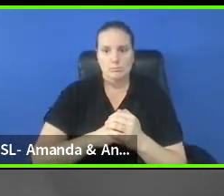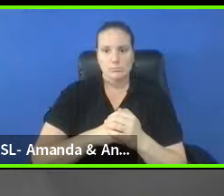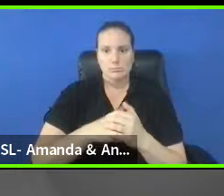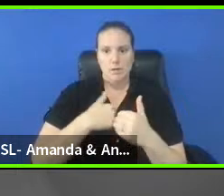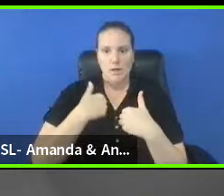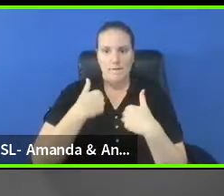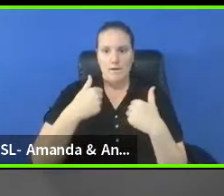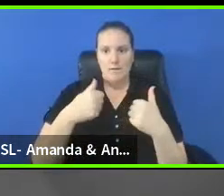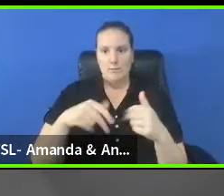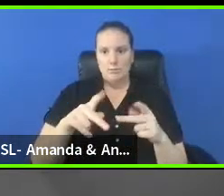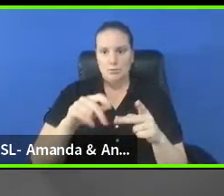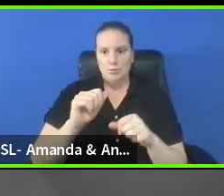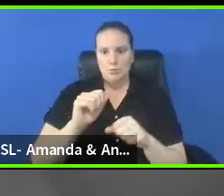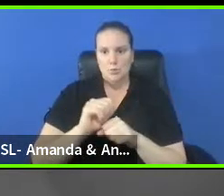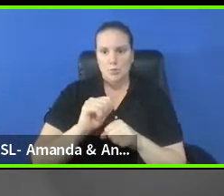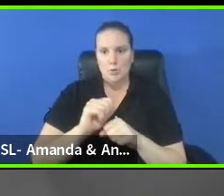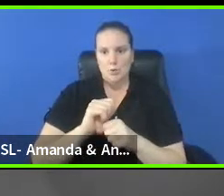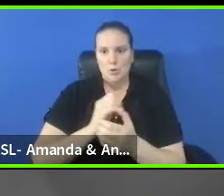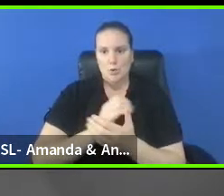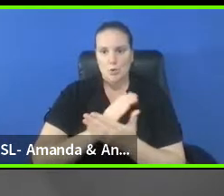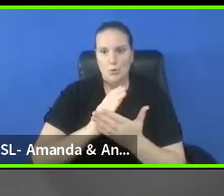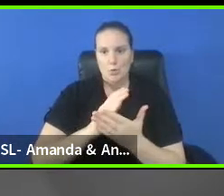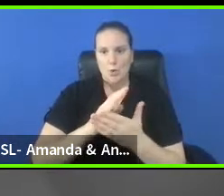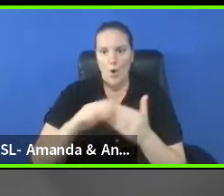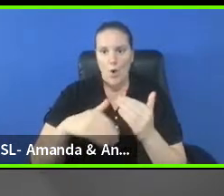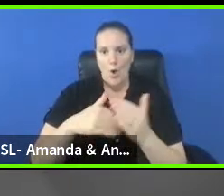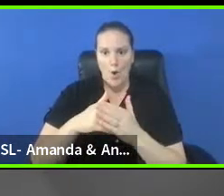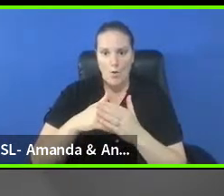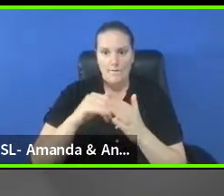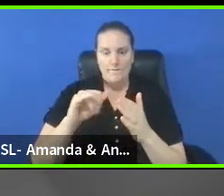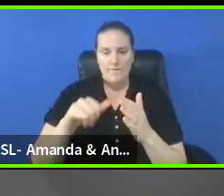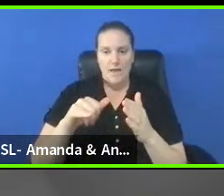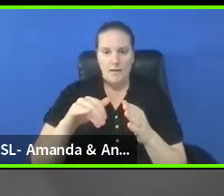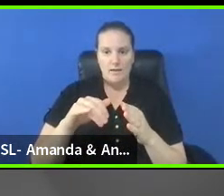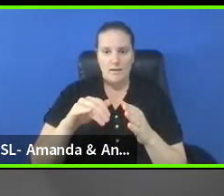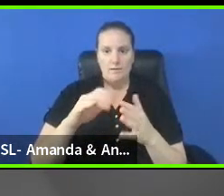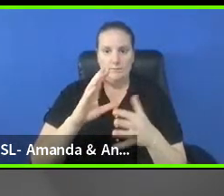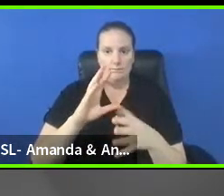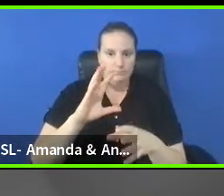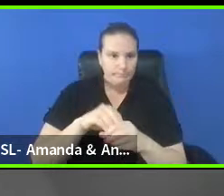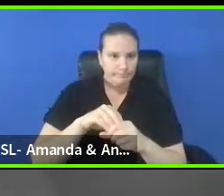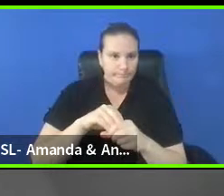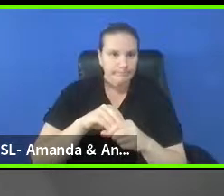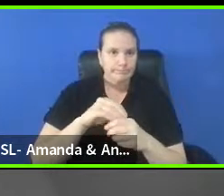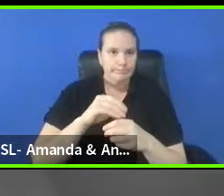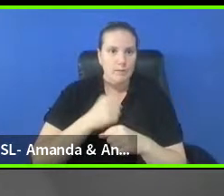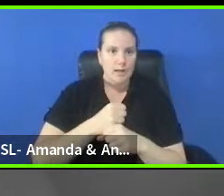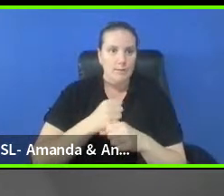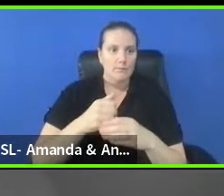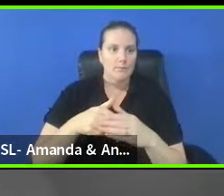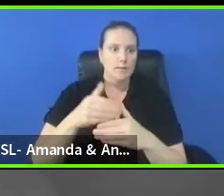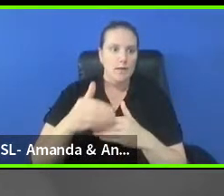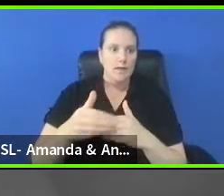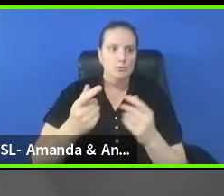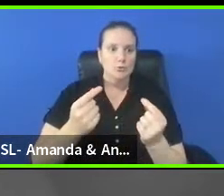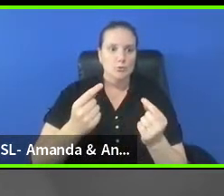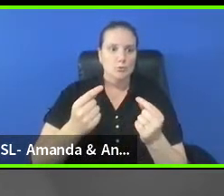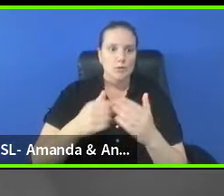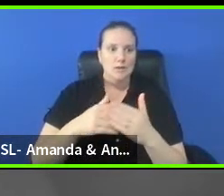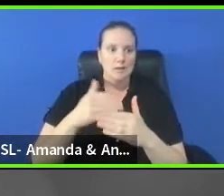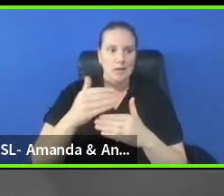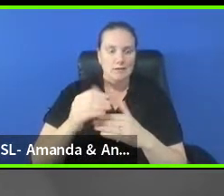start to work through all of those key components that will make up this kind of next phase as we go into this next